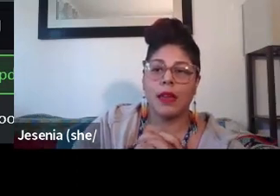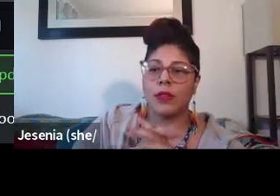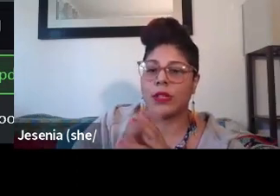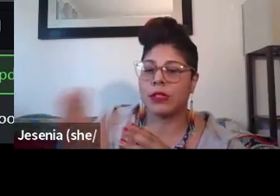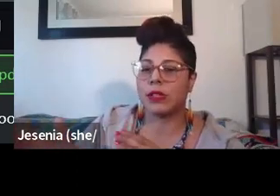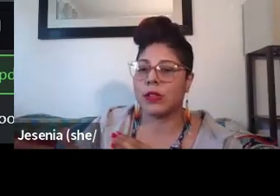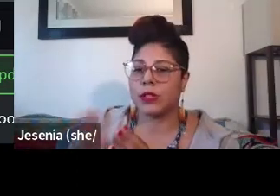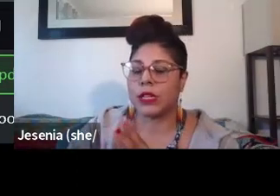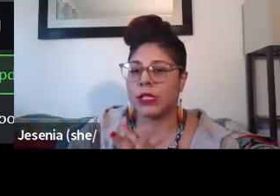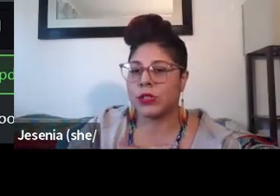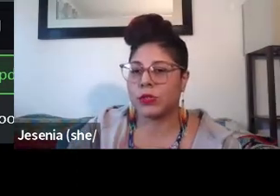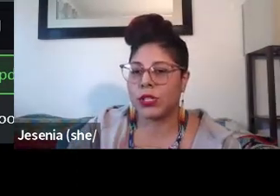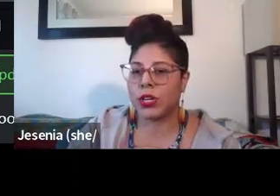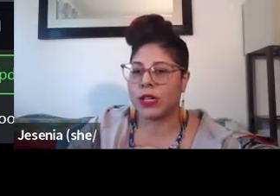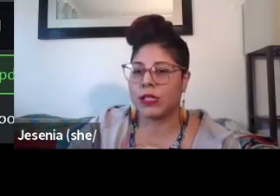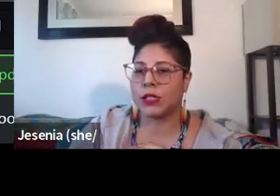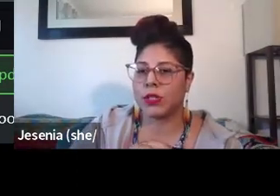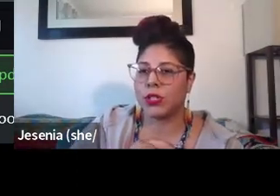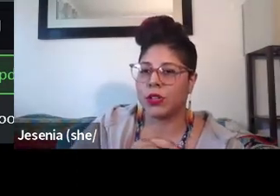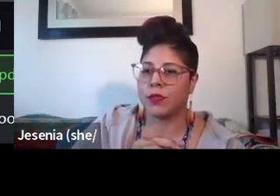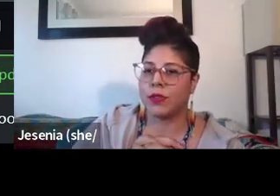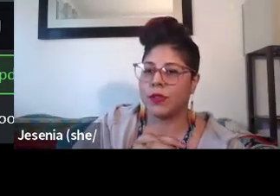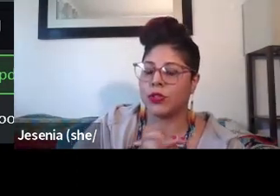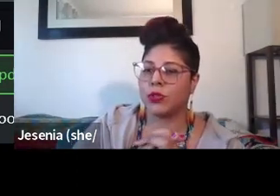to participate in movement work.